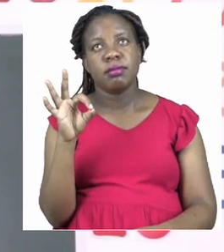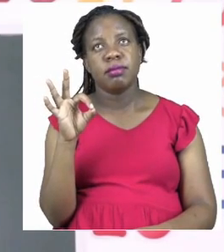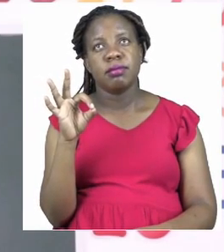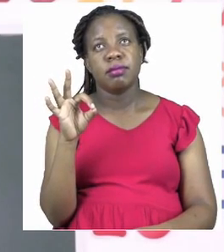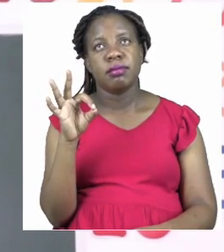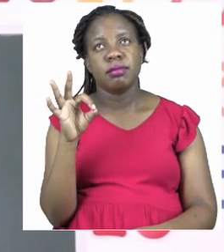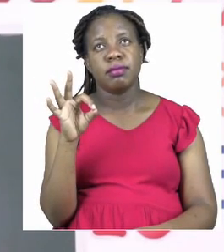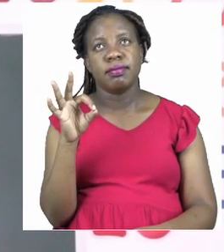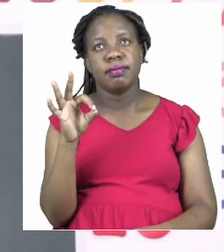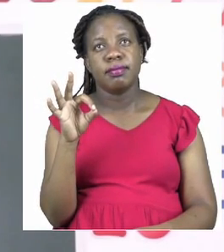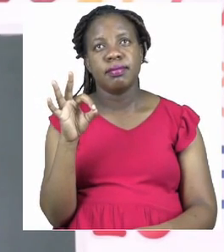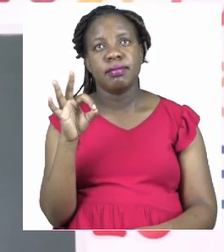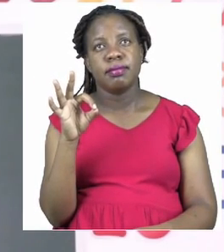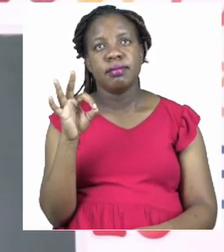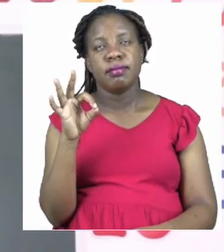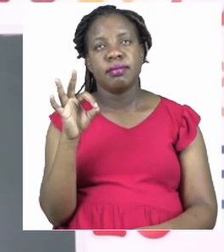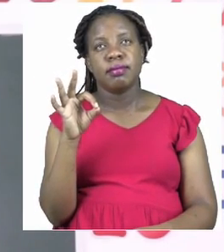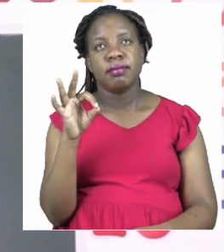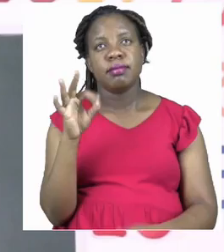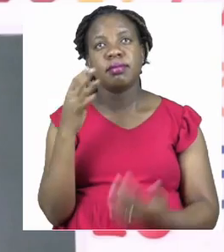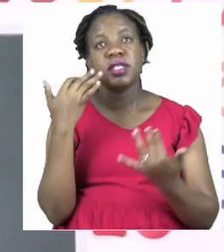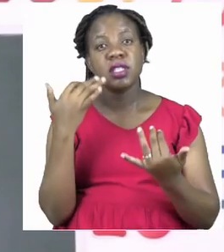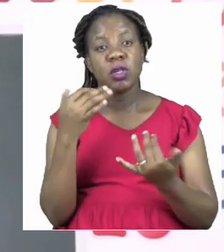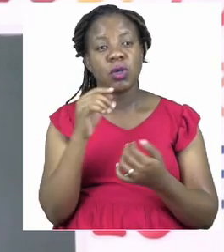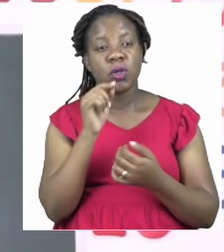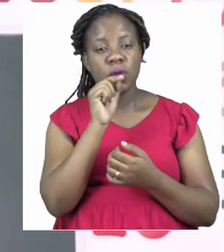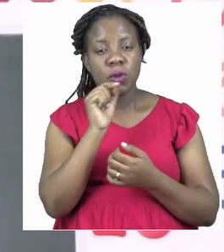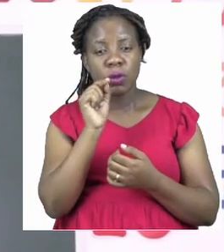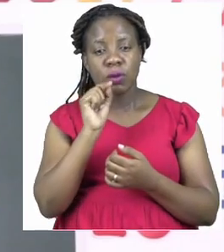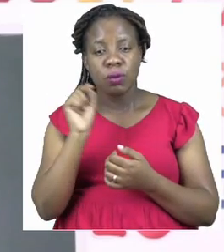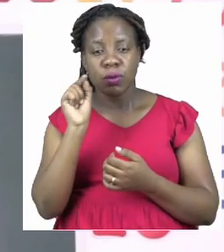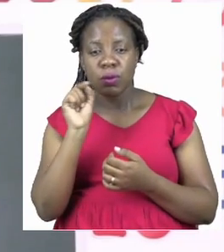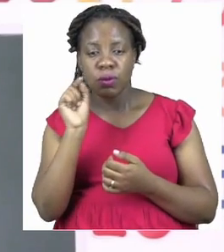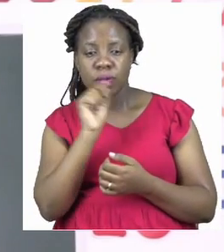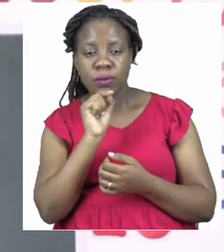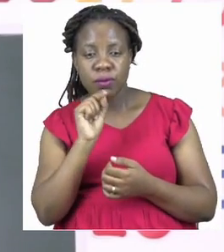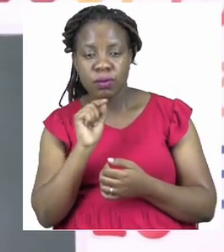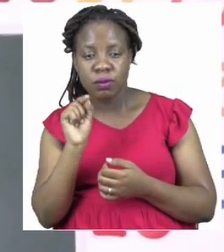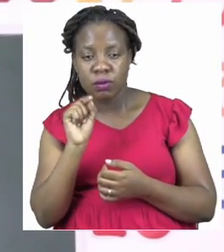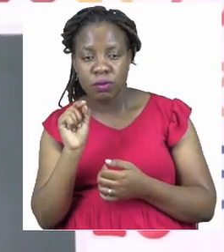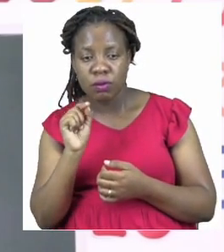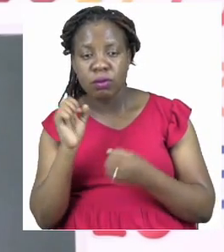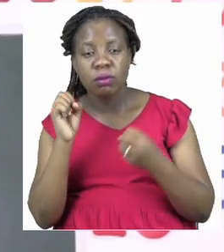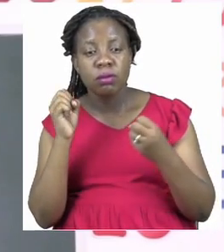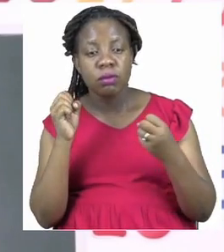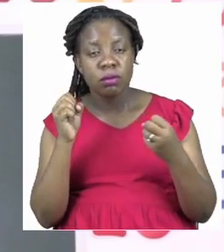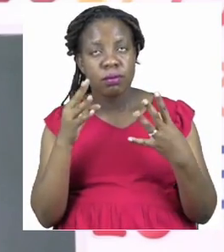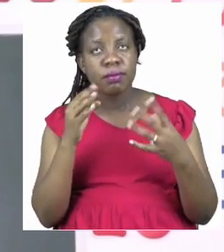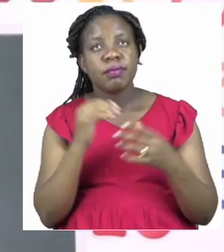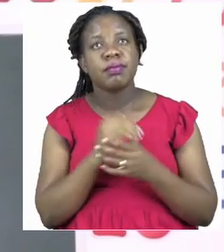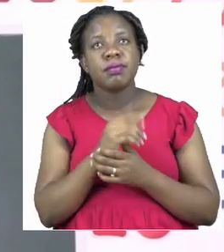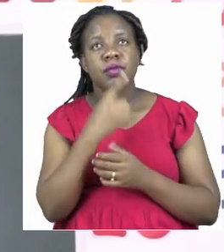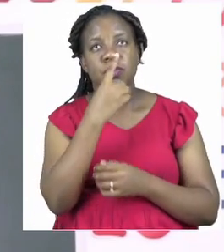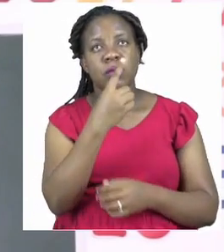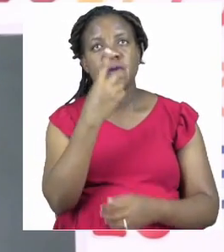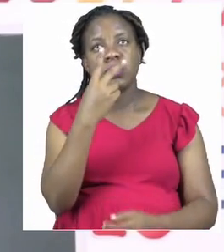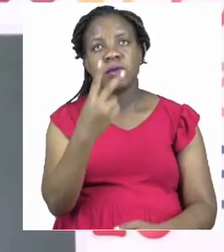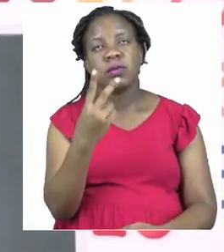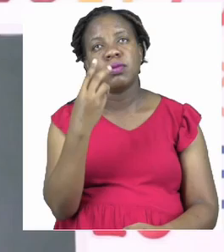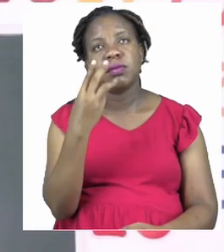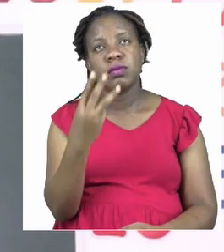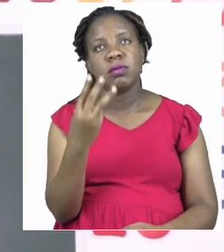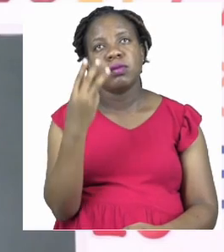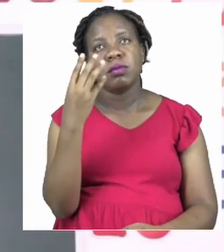19. So now it's time to find out how many actually live on the next ear. 1,